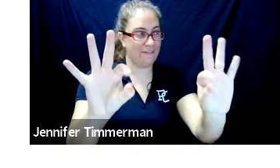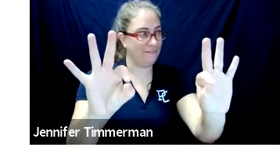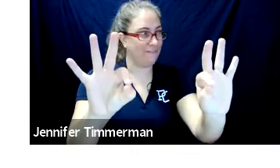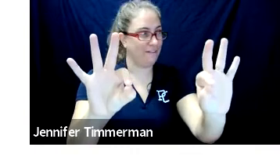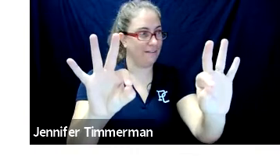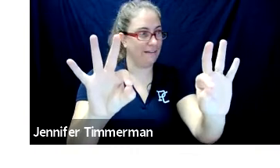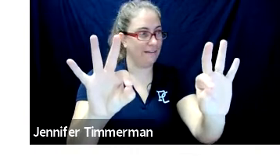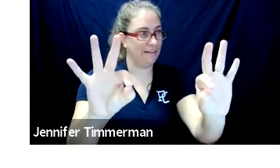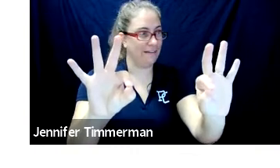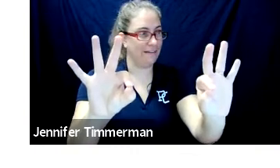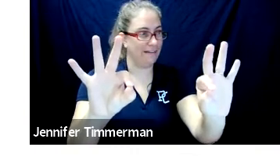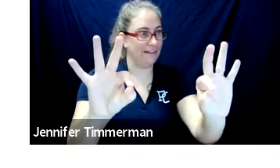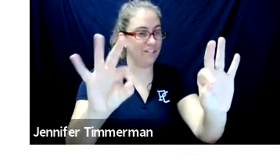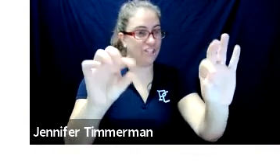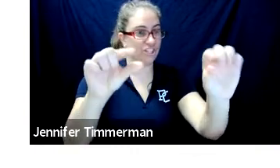F,